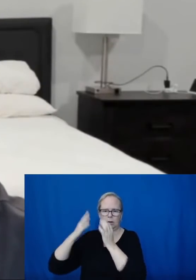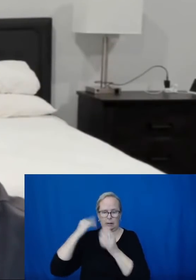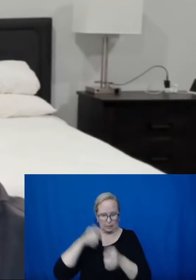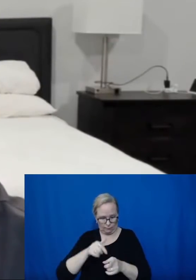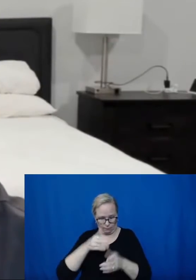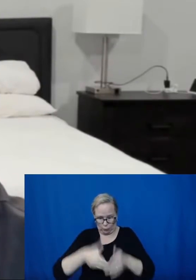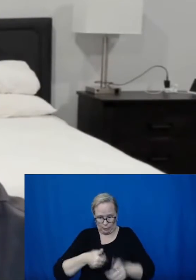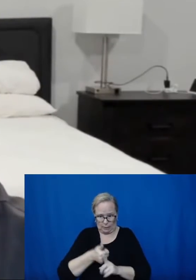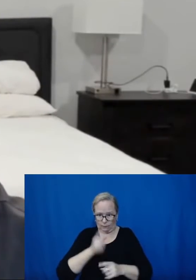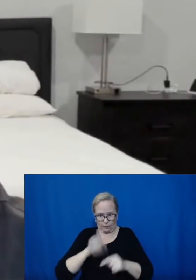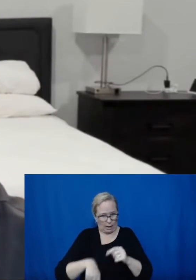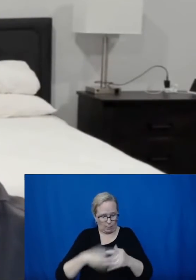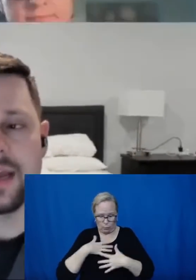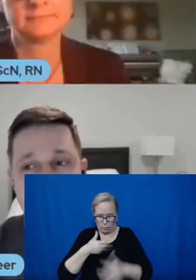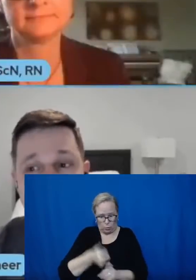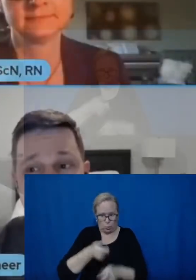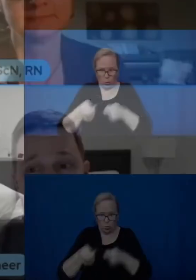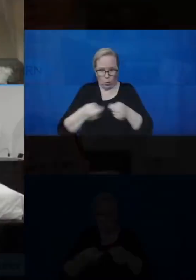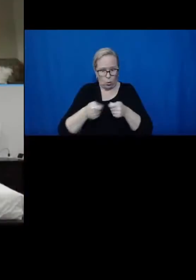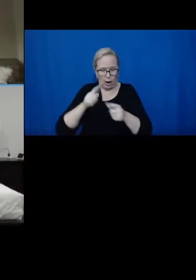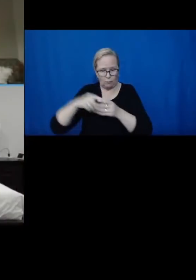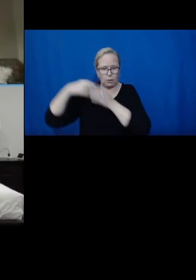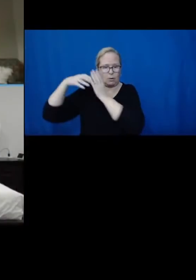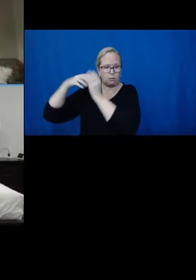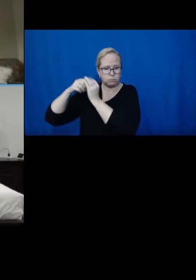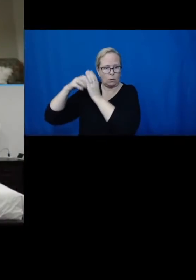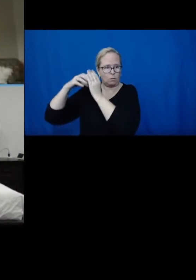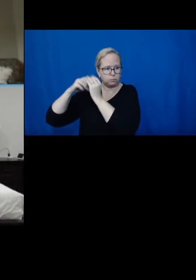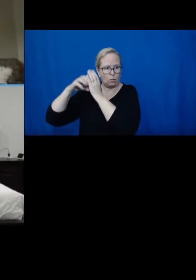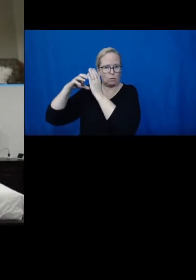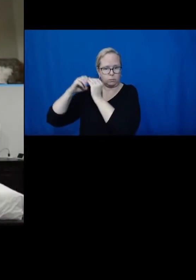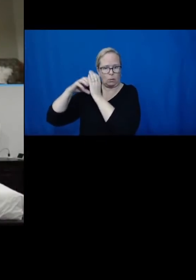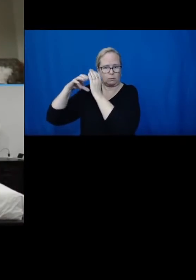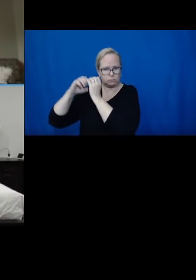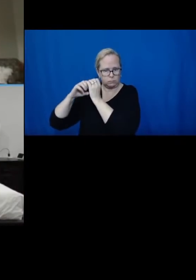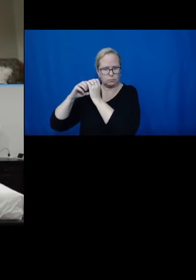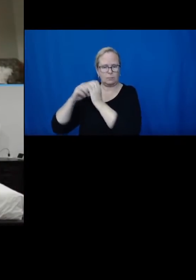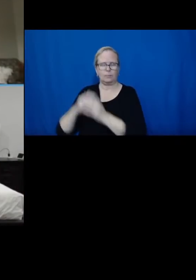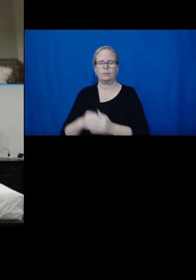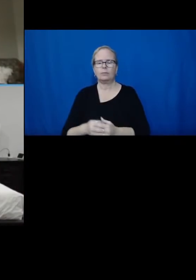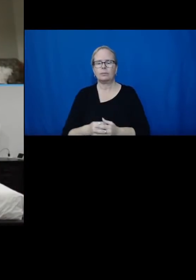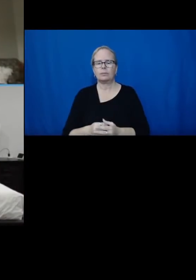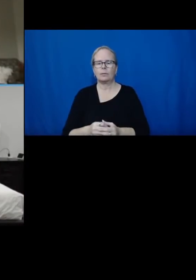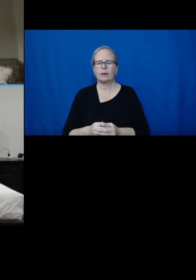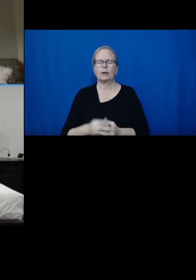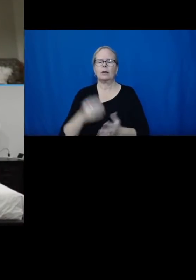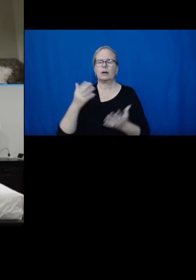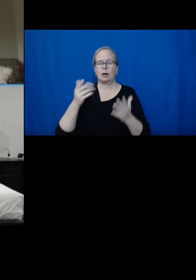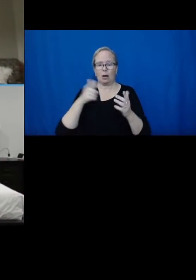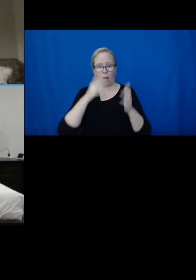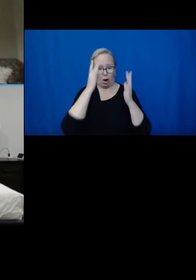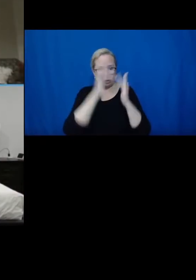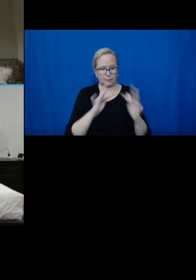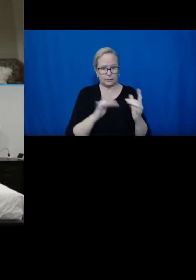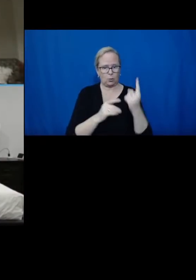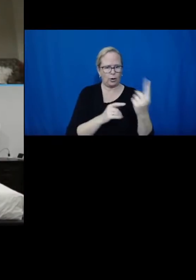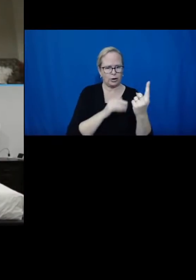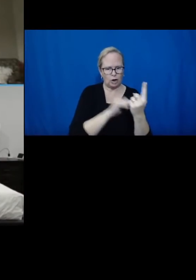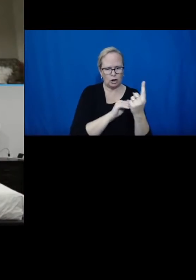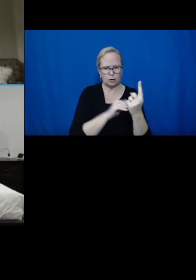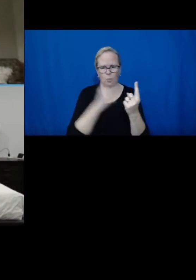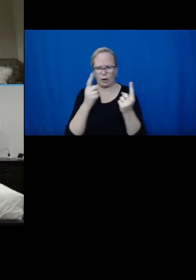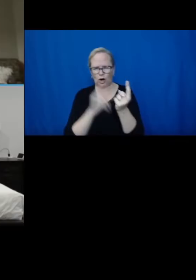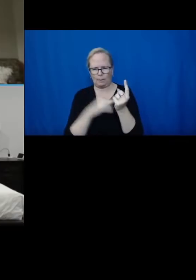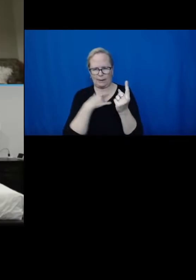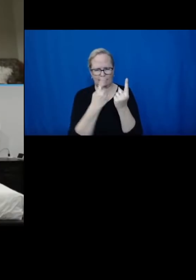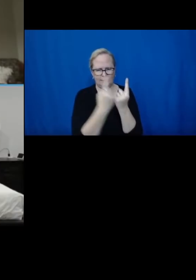transferred to a site with a higher level of care. And that can potentially be hours. So when you have sites that you may only have one physician and two nurses, or one physician and one